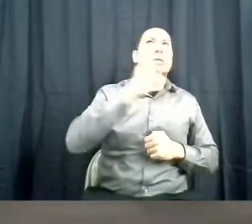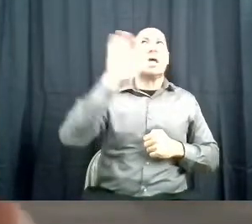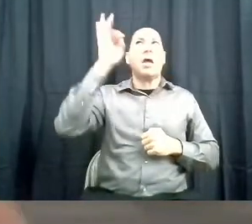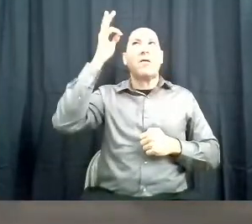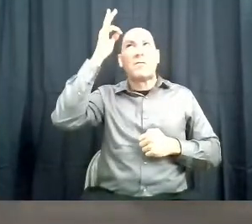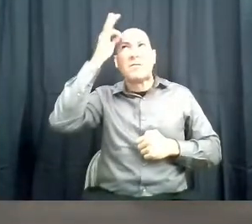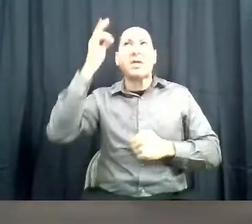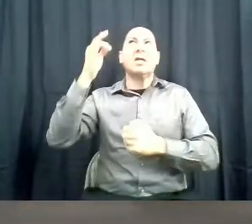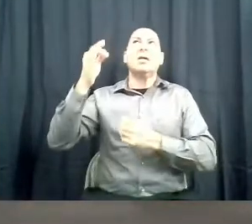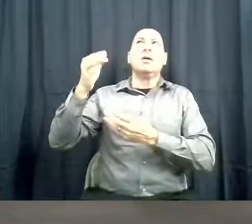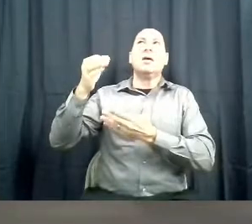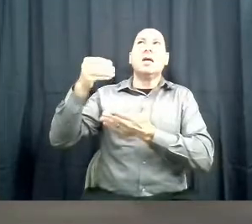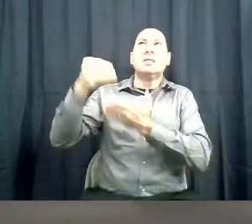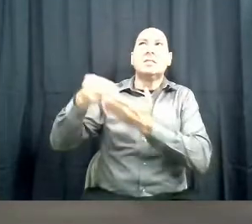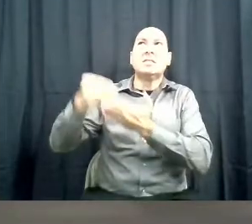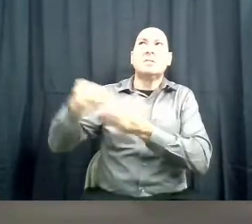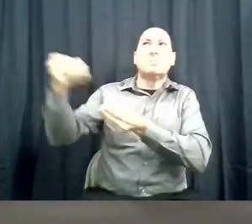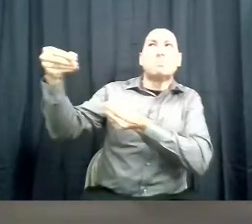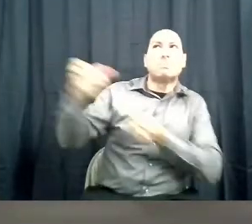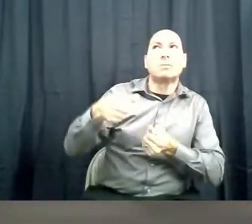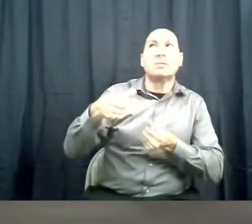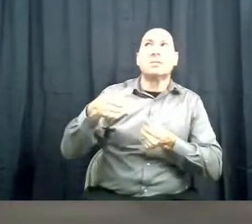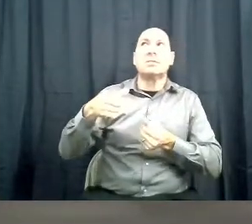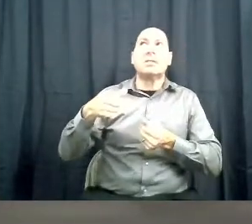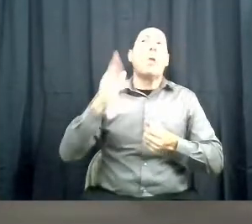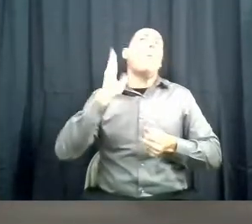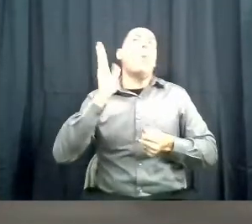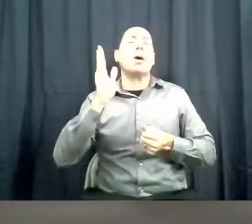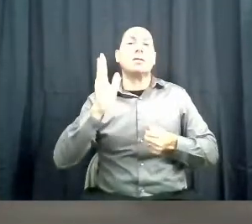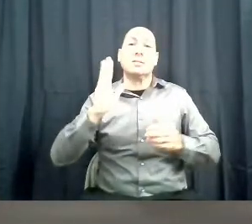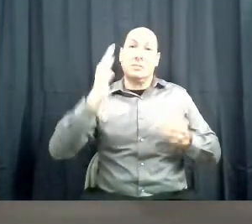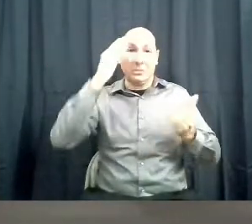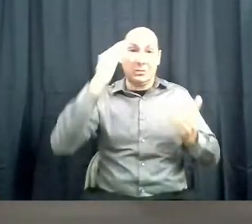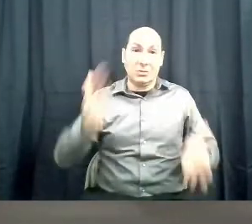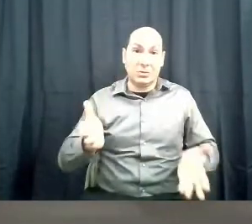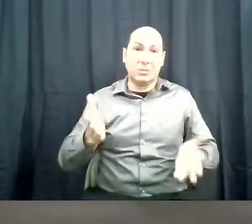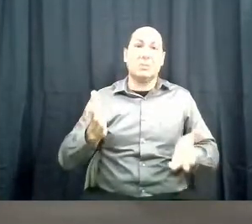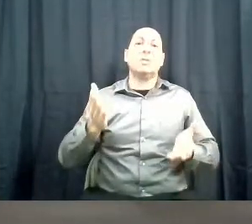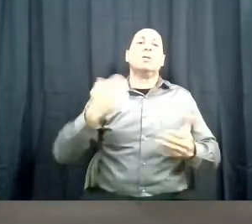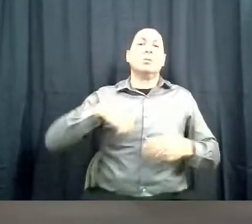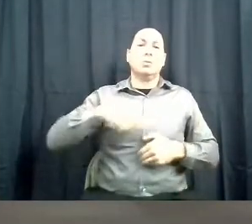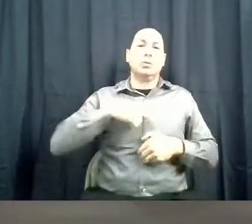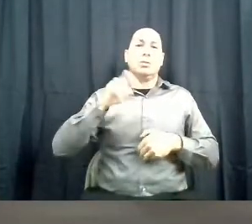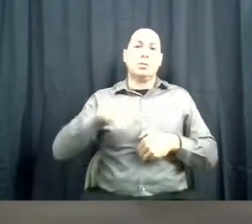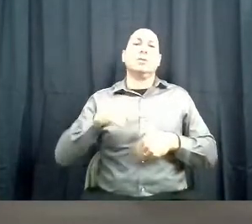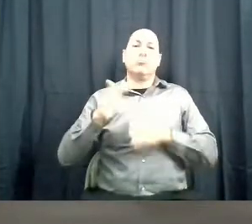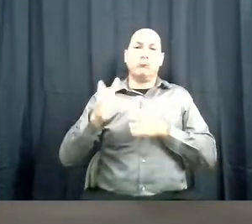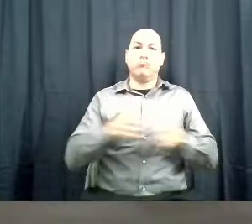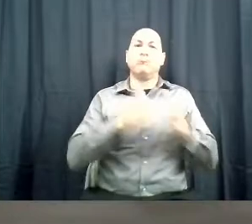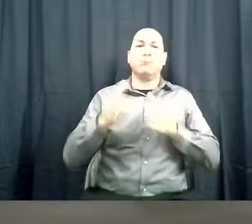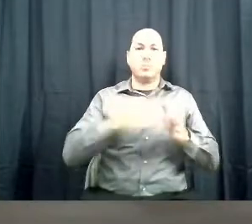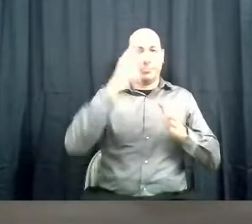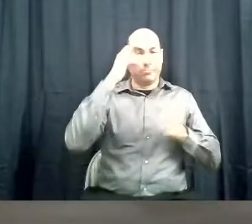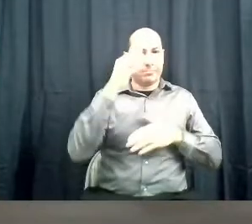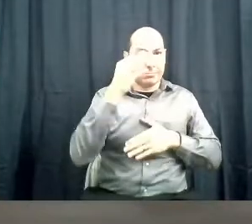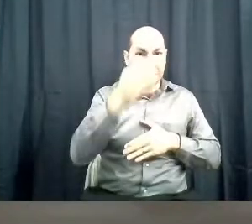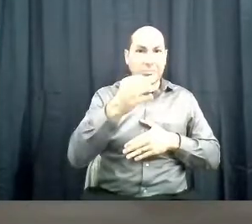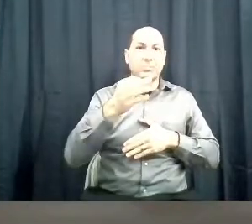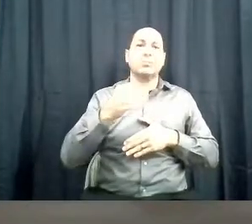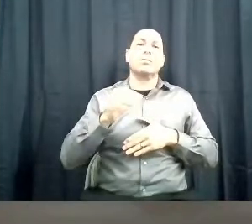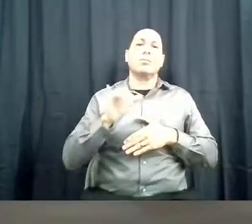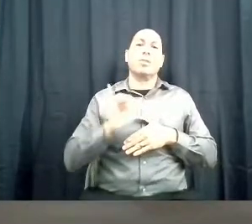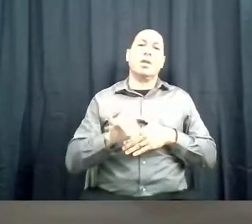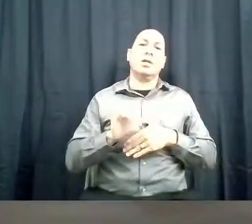You have no number that you could pick other than what is in the law, which is the cap. I have corrected, it's 390, not 400.